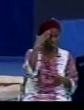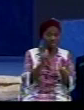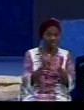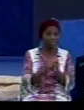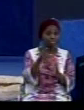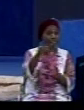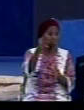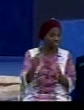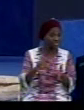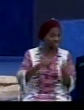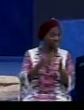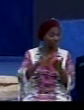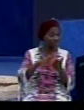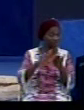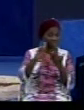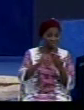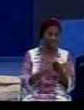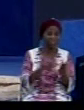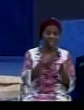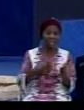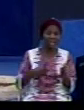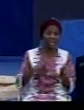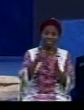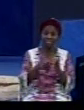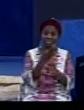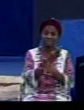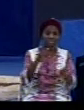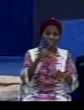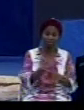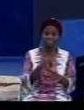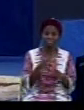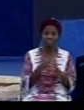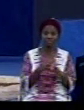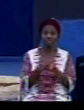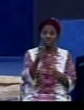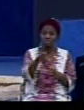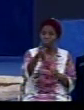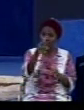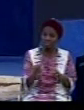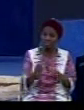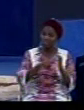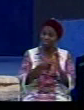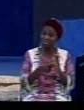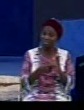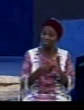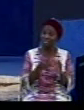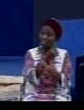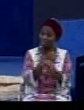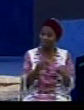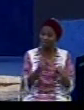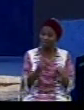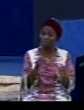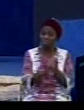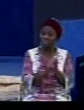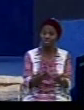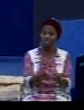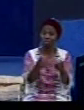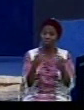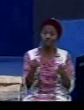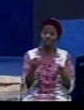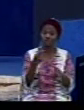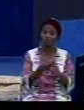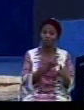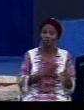this forgiveness and this freedom. You need this salvation that comes from Christ